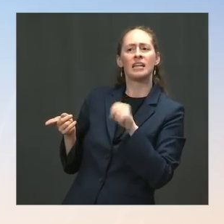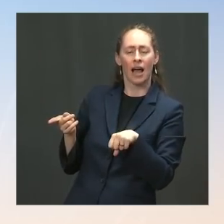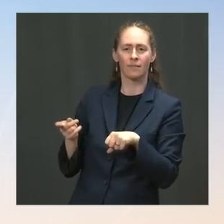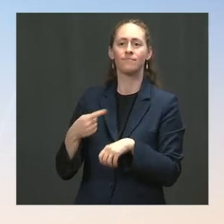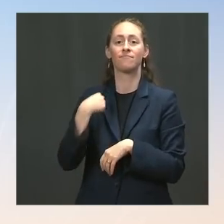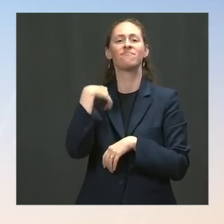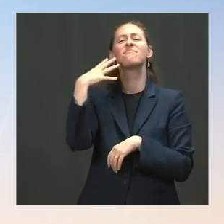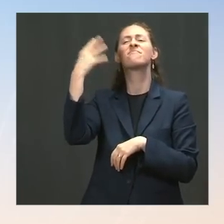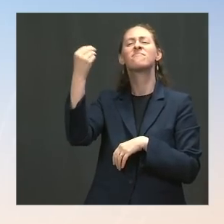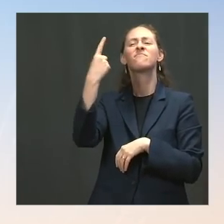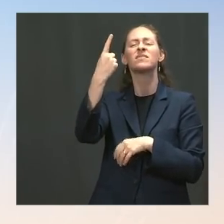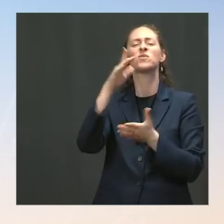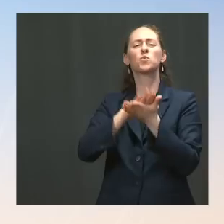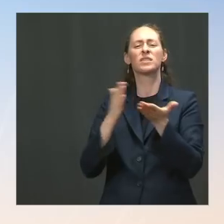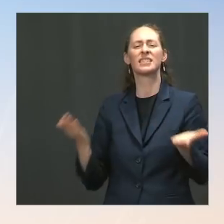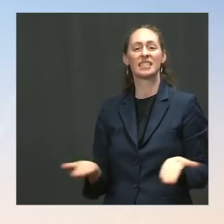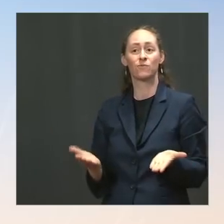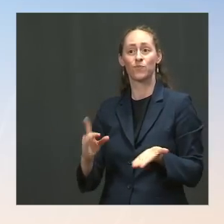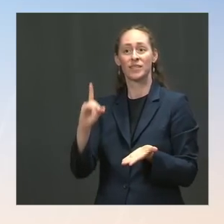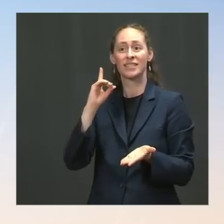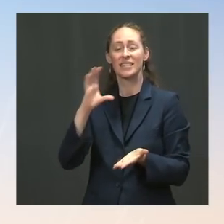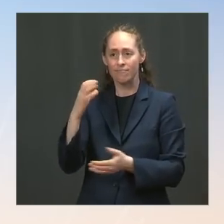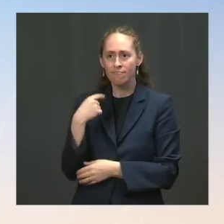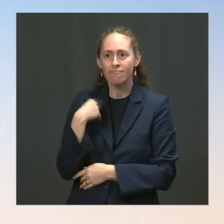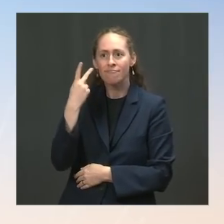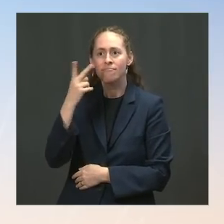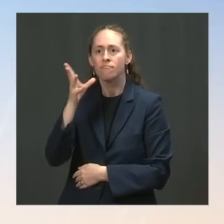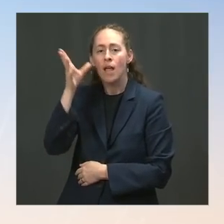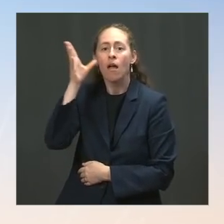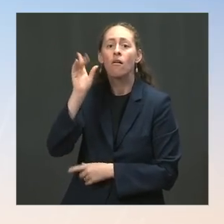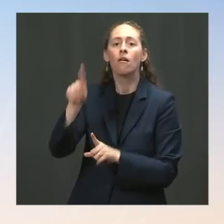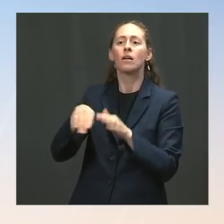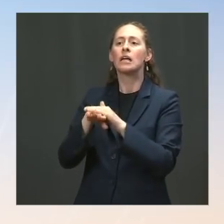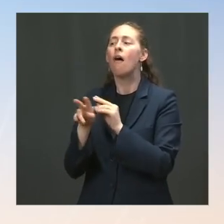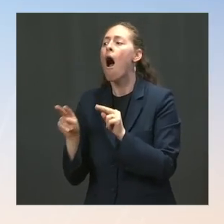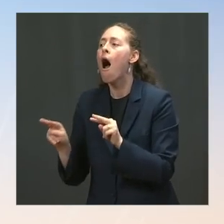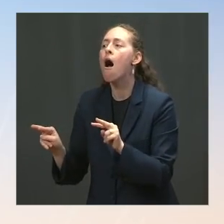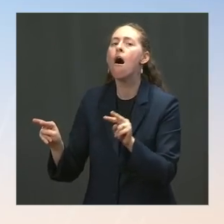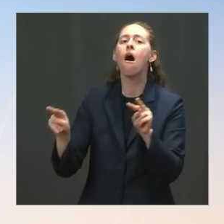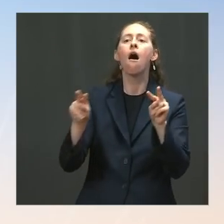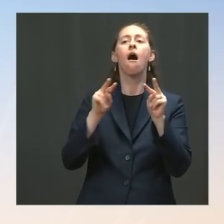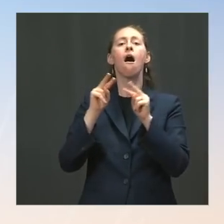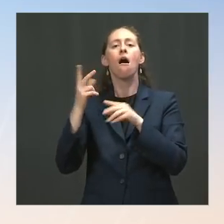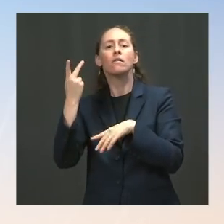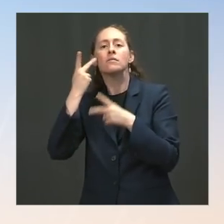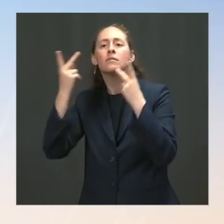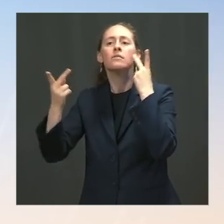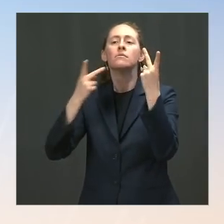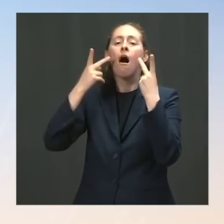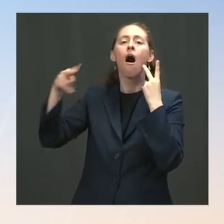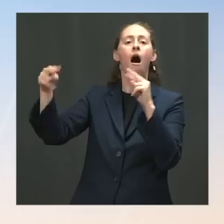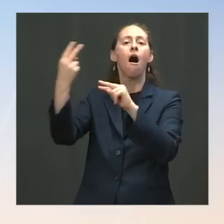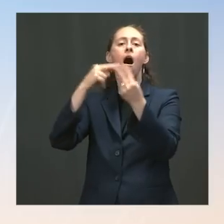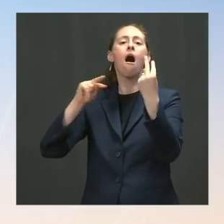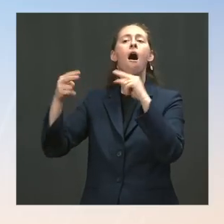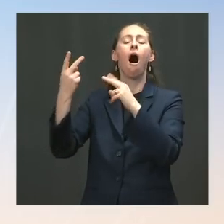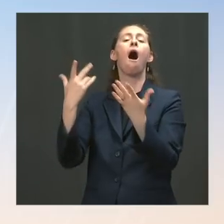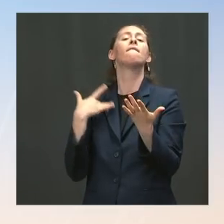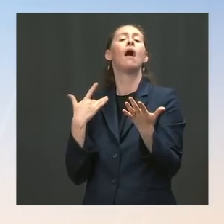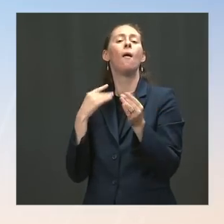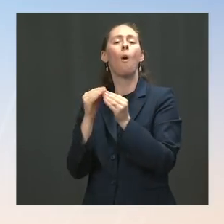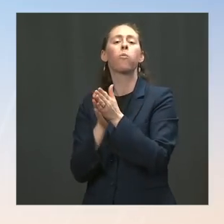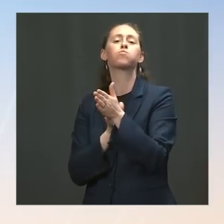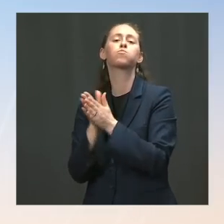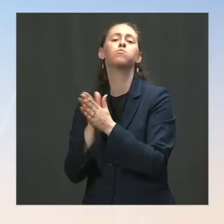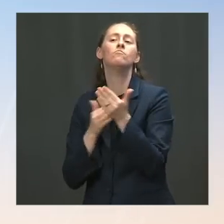principal. They know the teachers. They feel more like they're more likely to go get vaccinated in a school that they know the folks. And another thing that we're going to do is we're going to take advantage of our